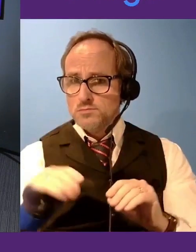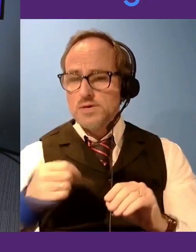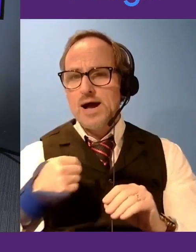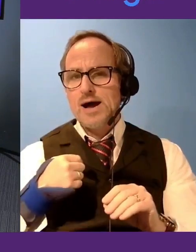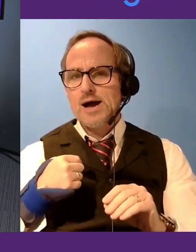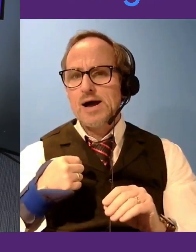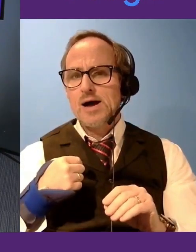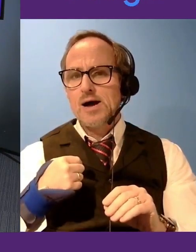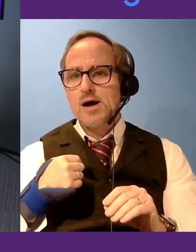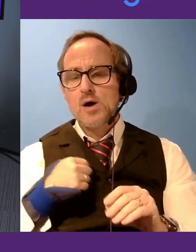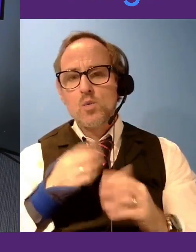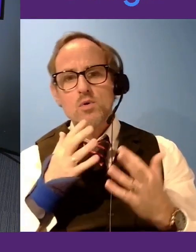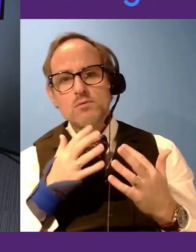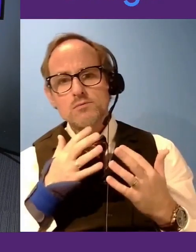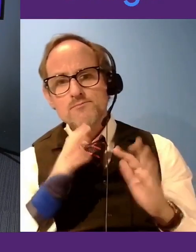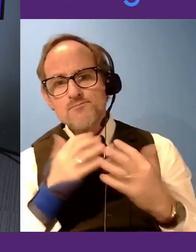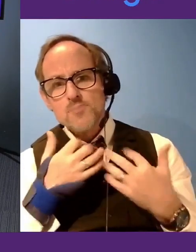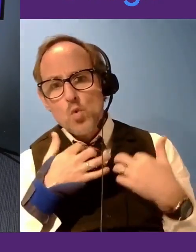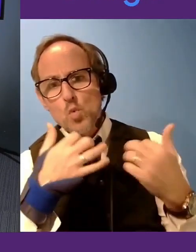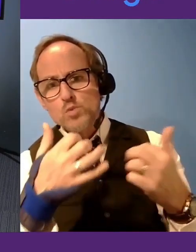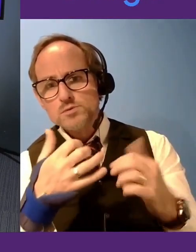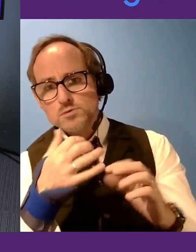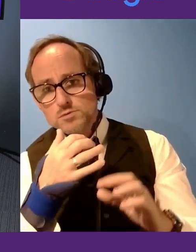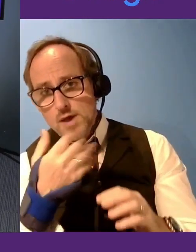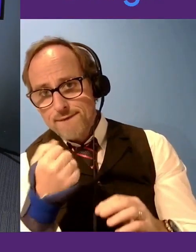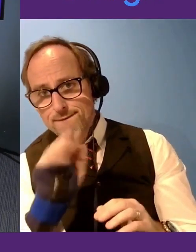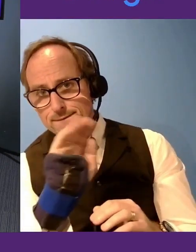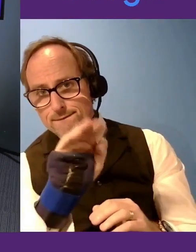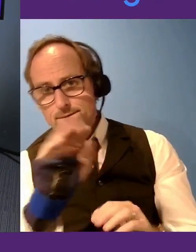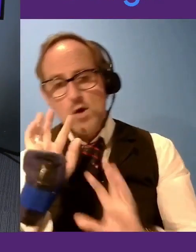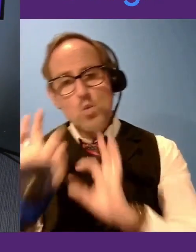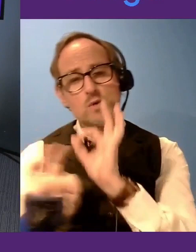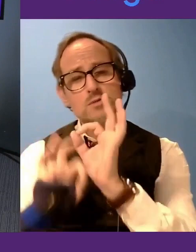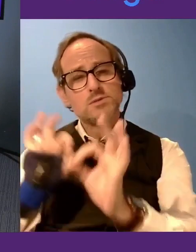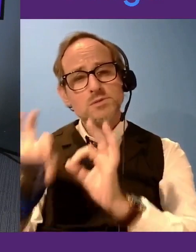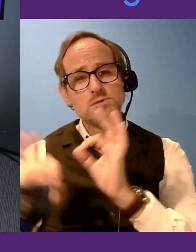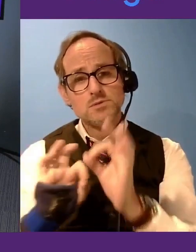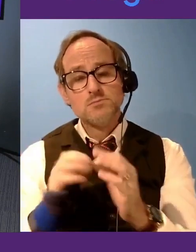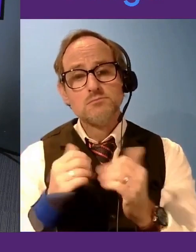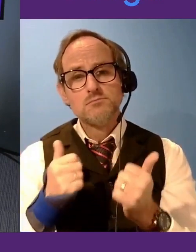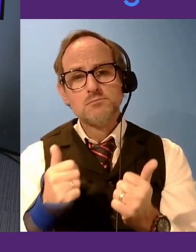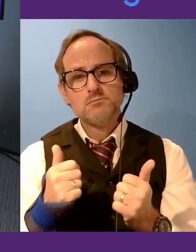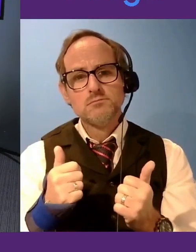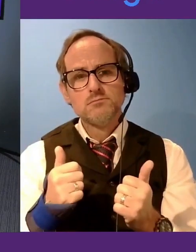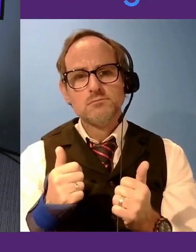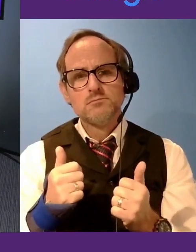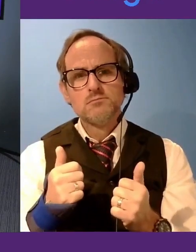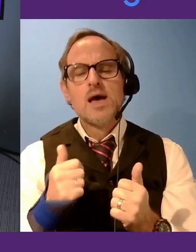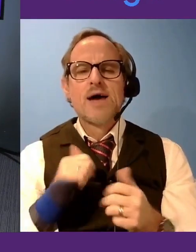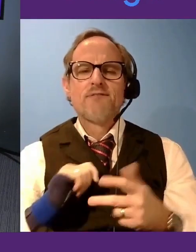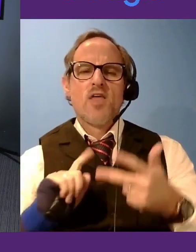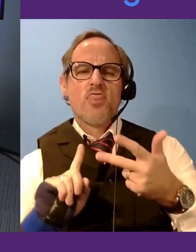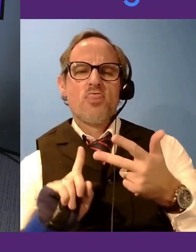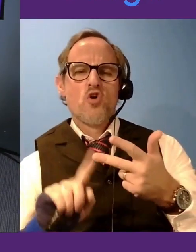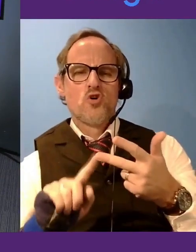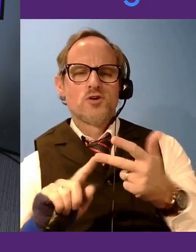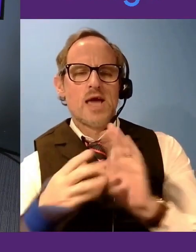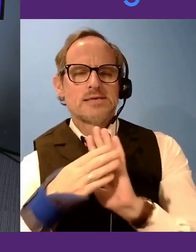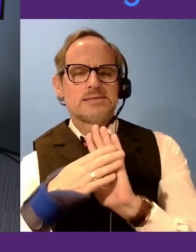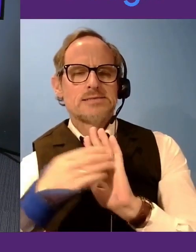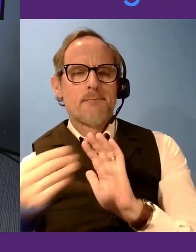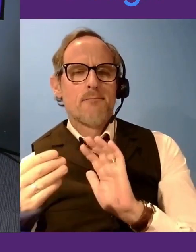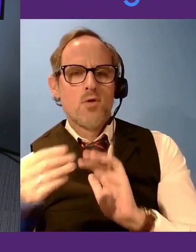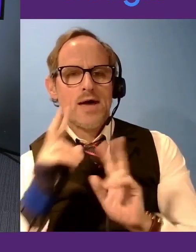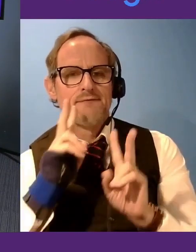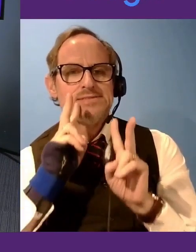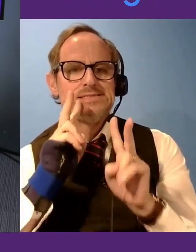the audience. We've got some great questions. I'll just take a third example. And yeah. Don't mean to sound so